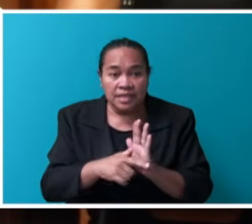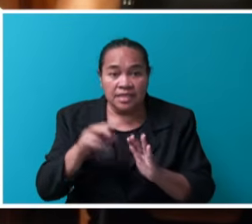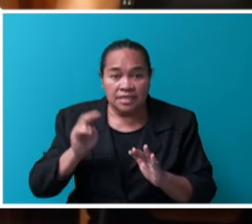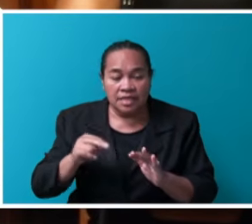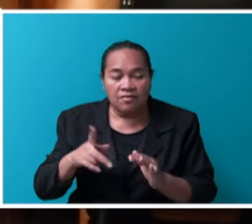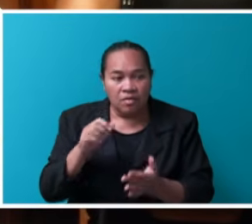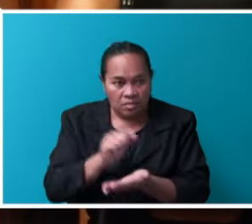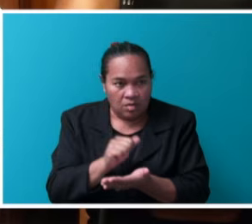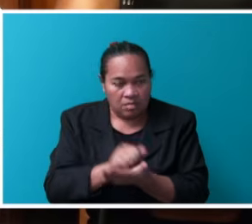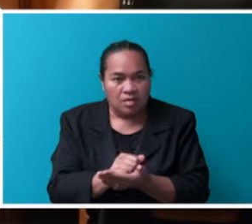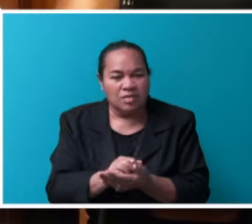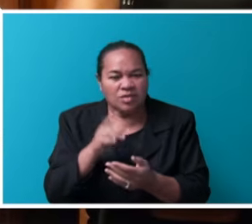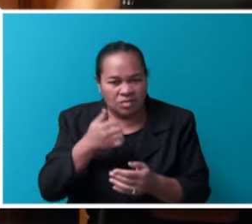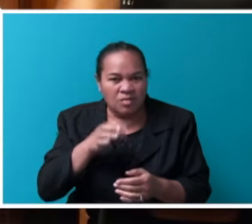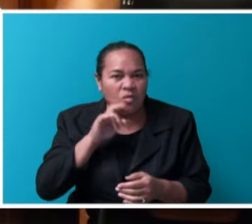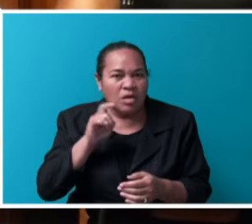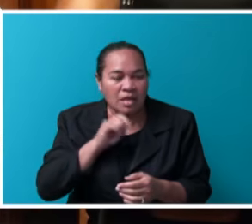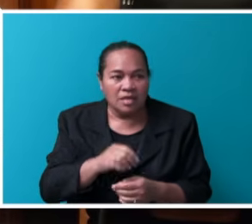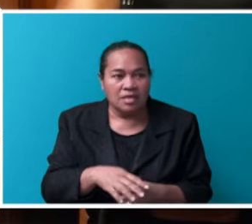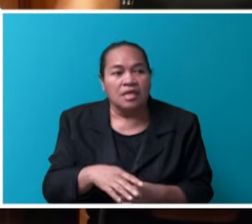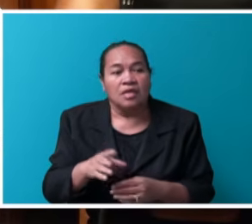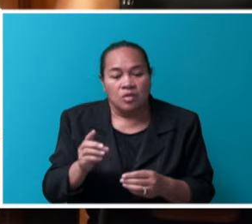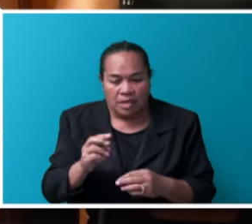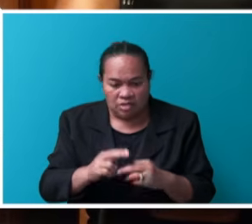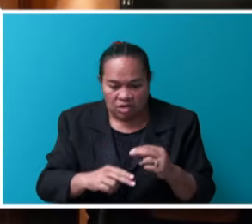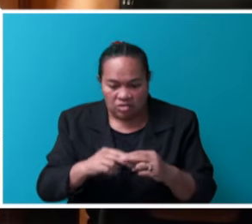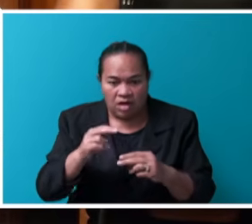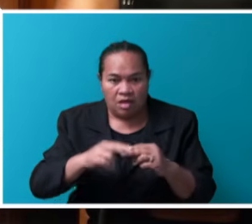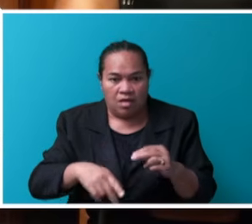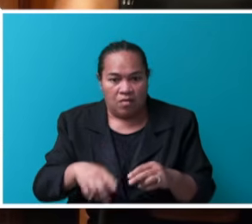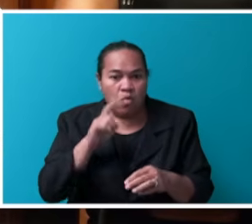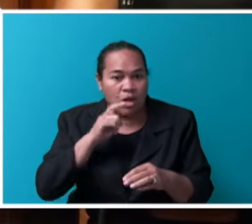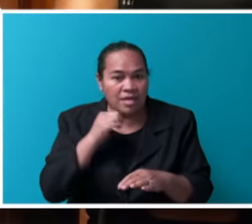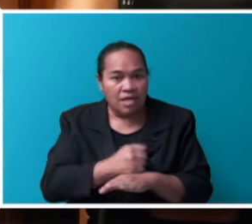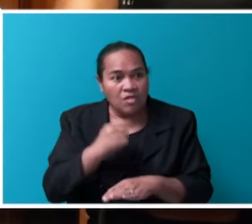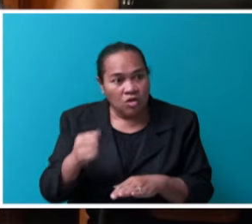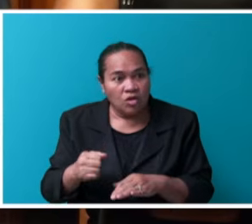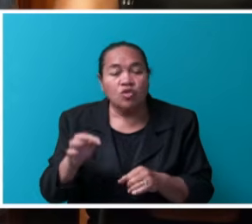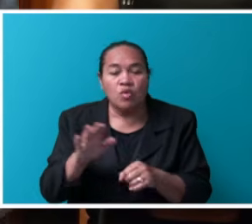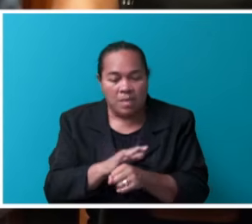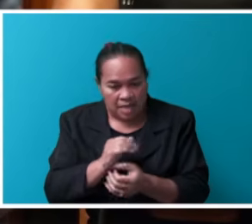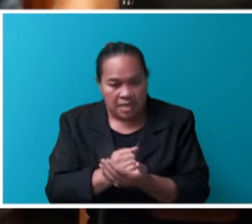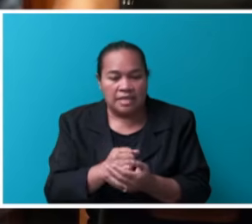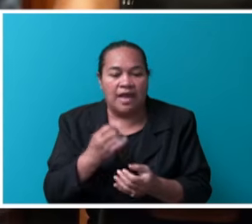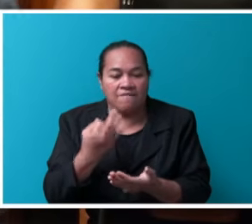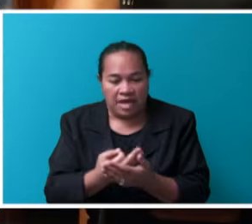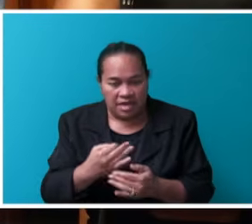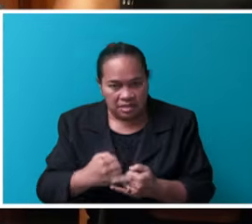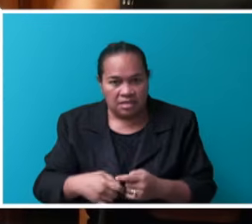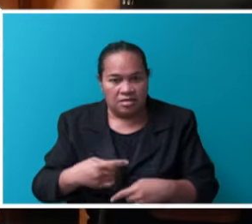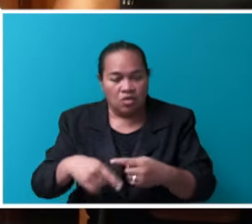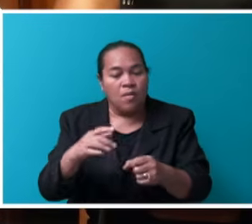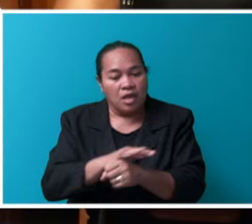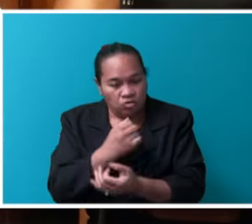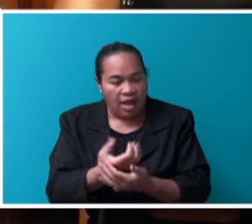corporatization of WAF. The institutional structure of the Water Authority of Fiji has to be made financially sustainable, which will ensure adequate funding is